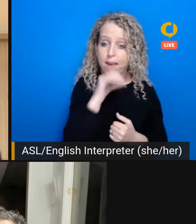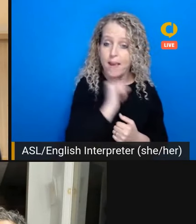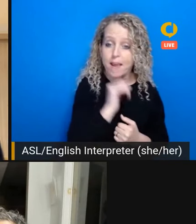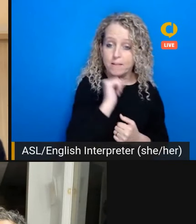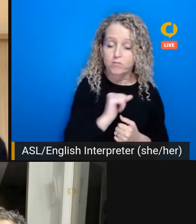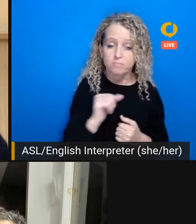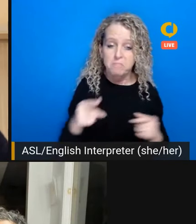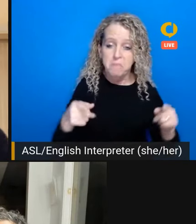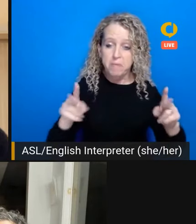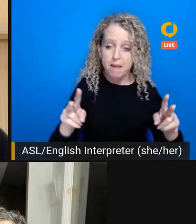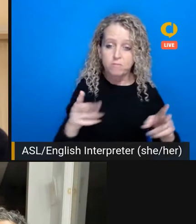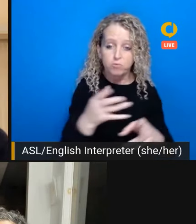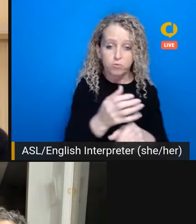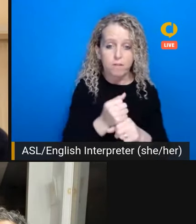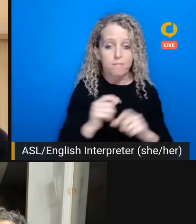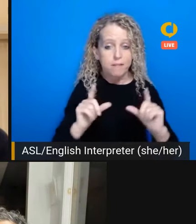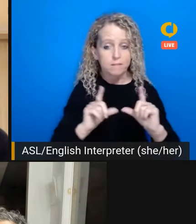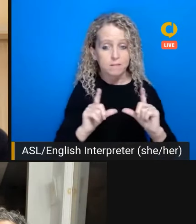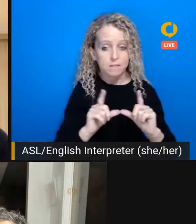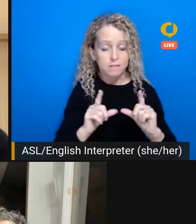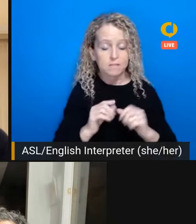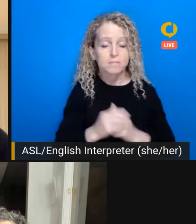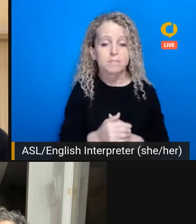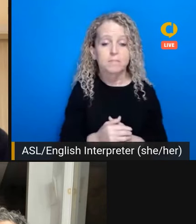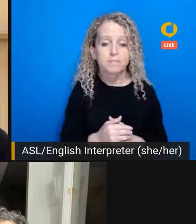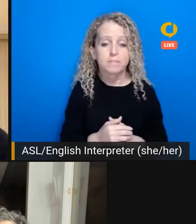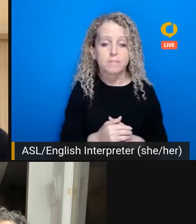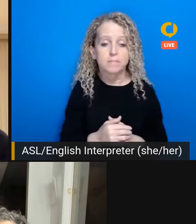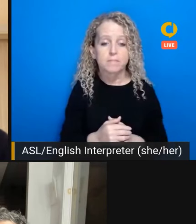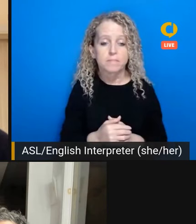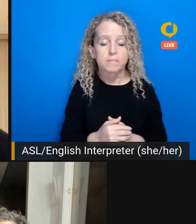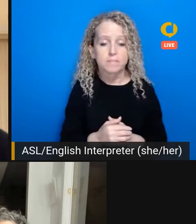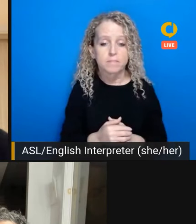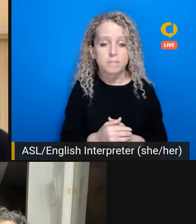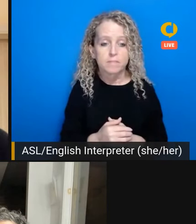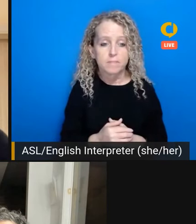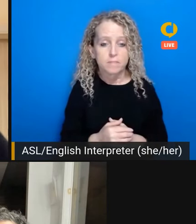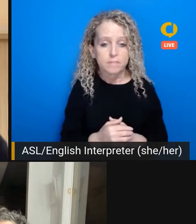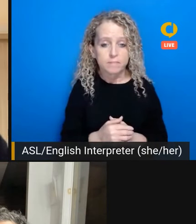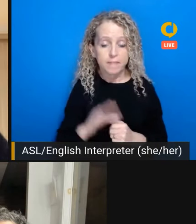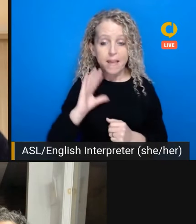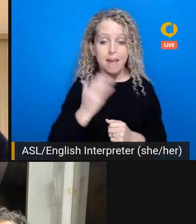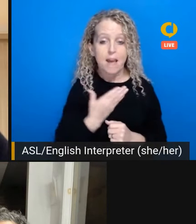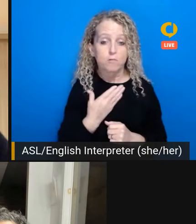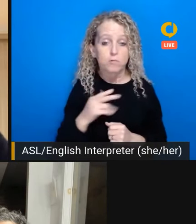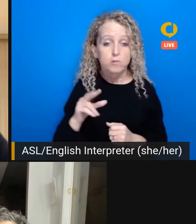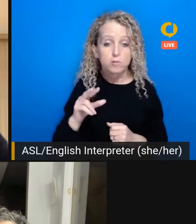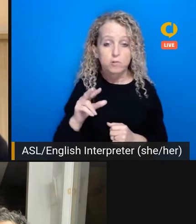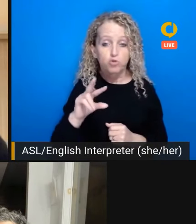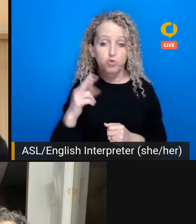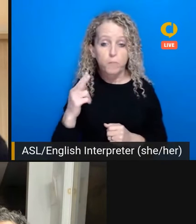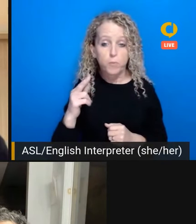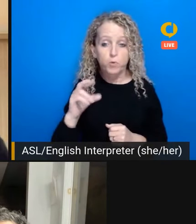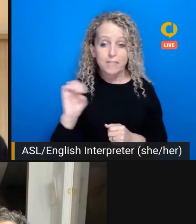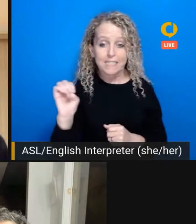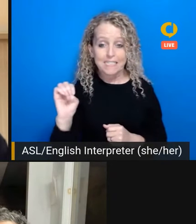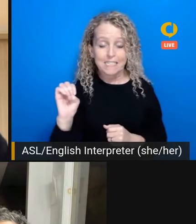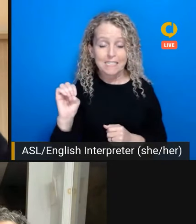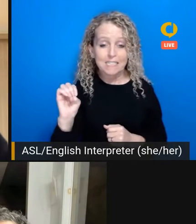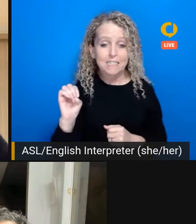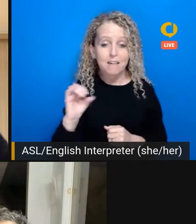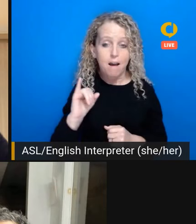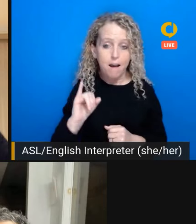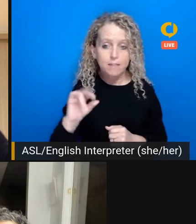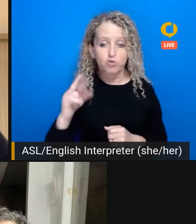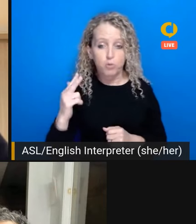And I'm hoping that through the IEEE initiative and similar initiatives of